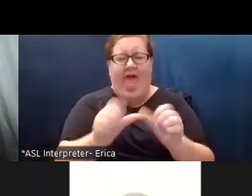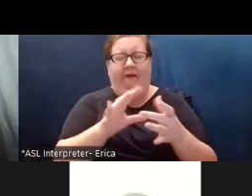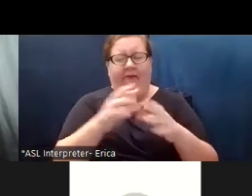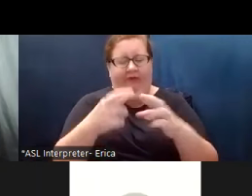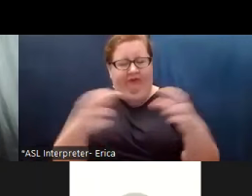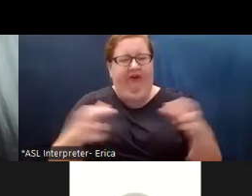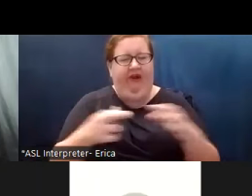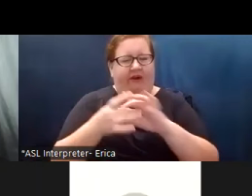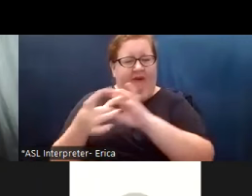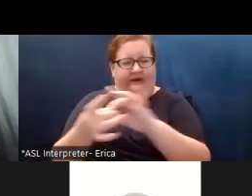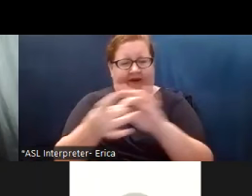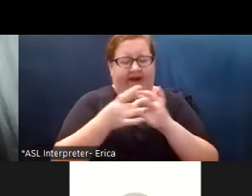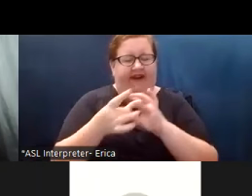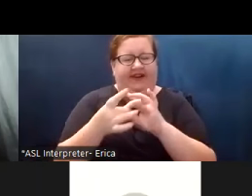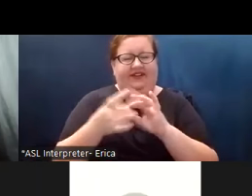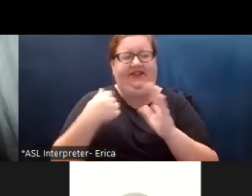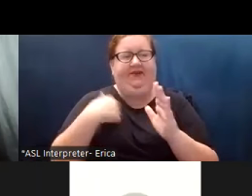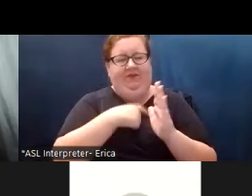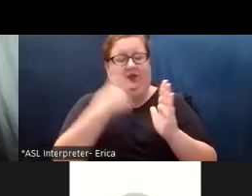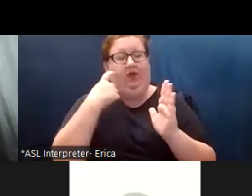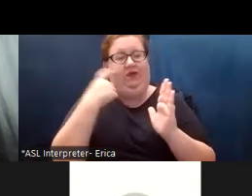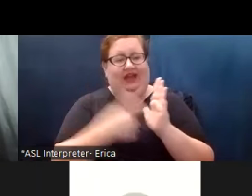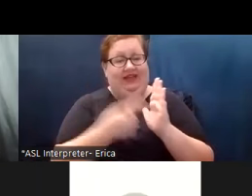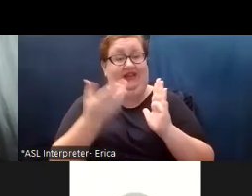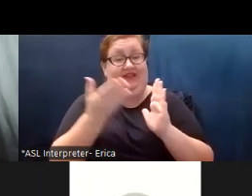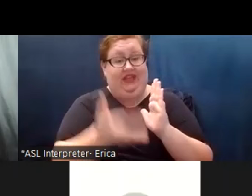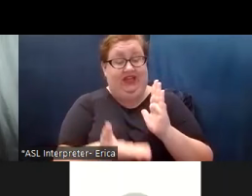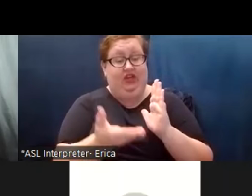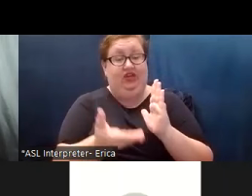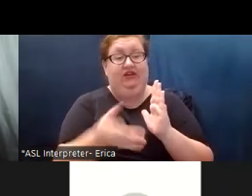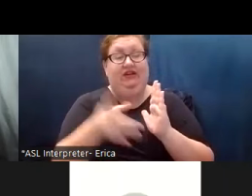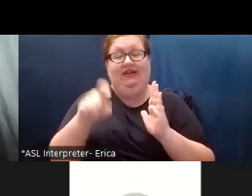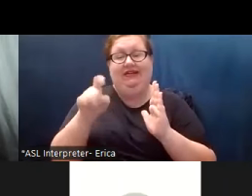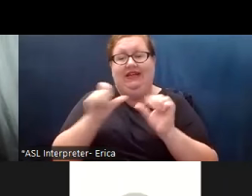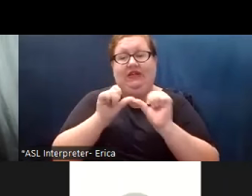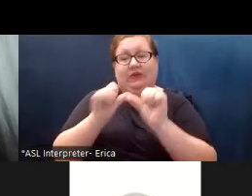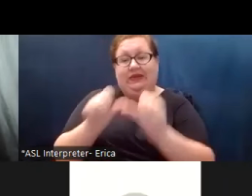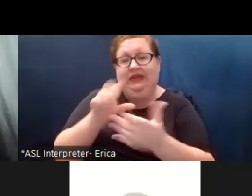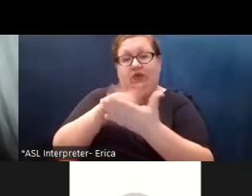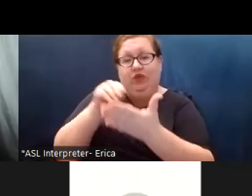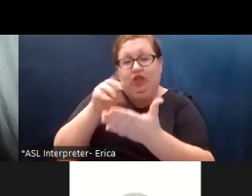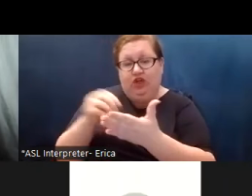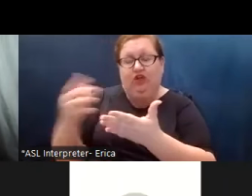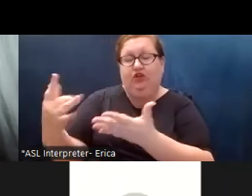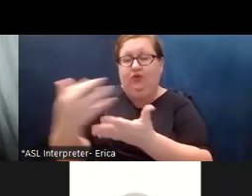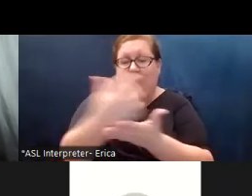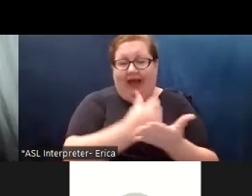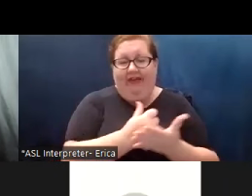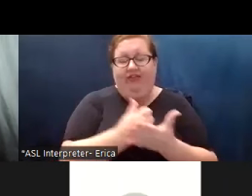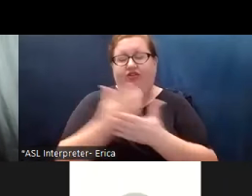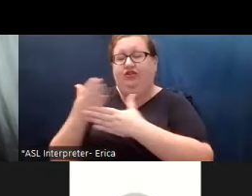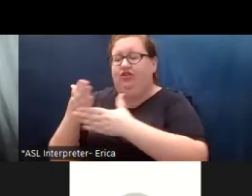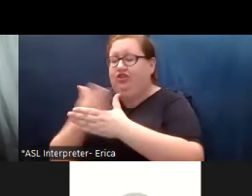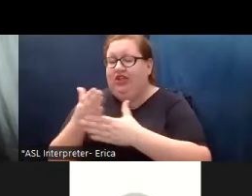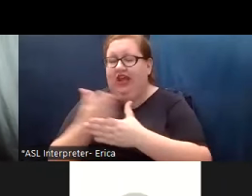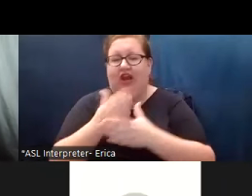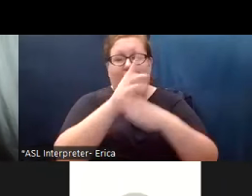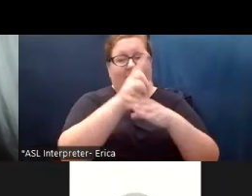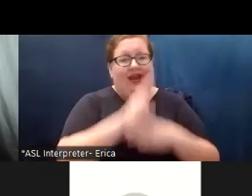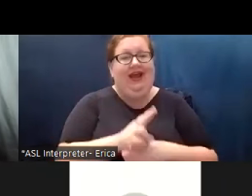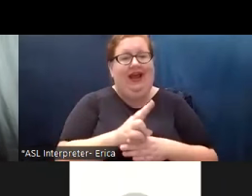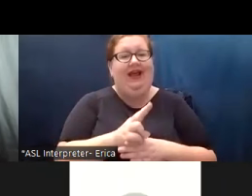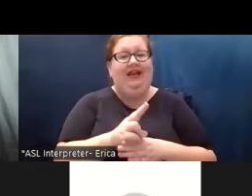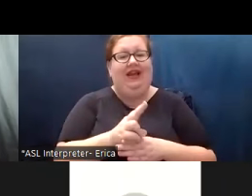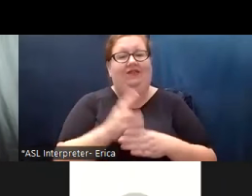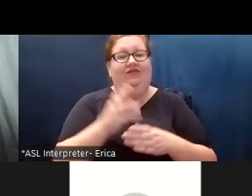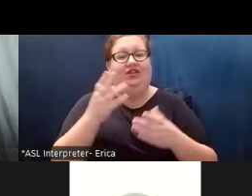coordination? And what we've identified here is the need to continue to learn, to gather, share, and leverage information to improve